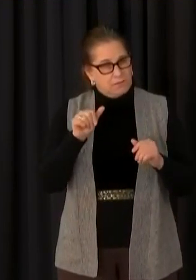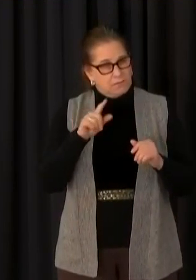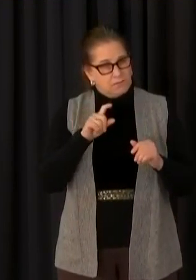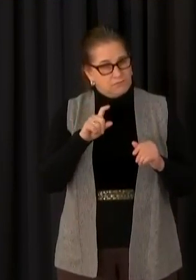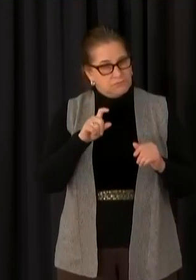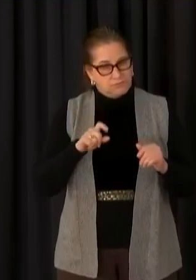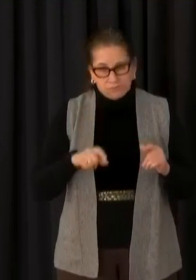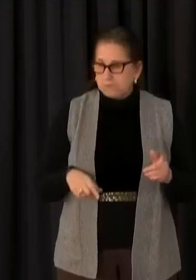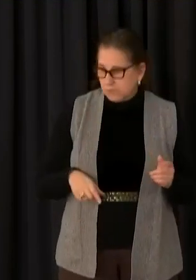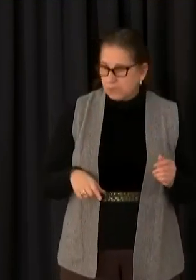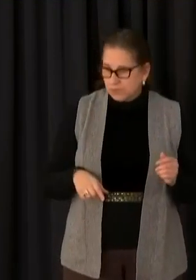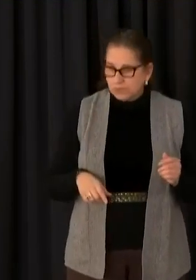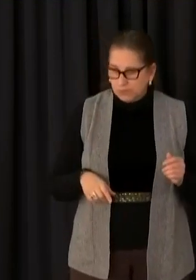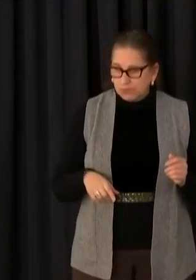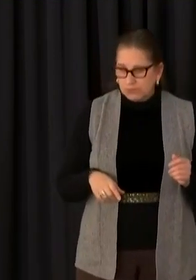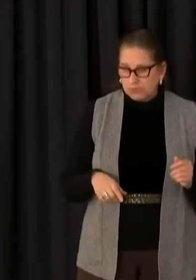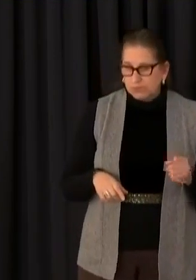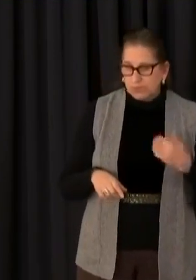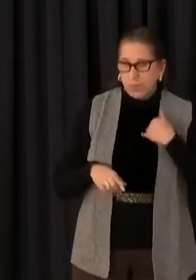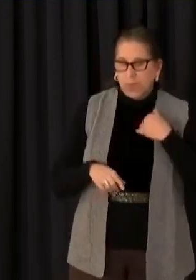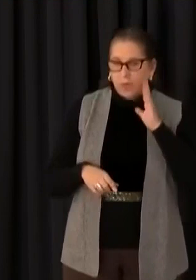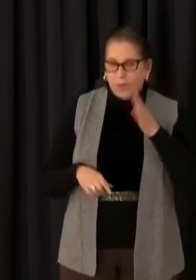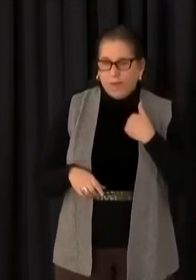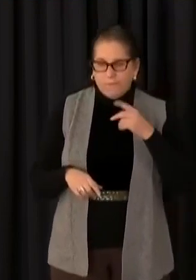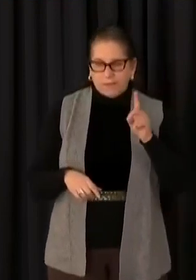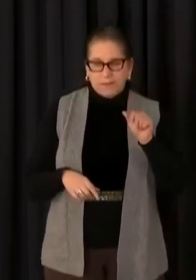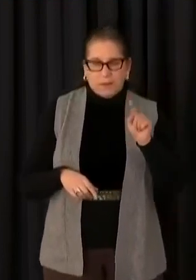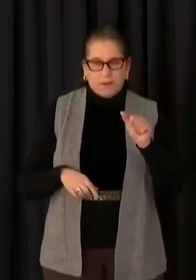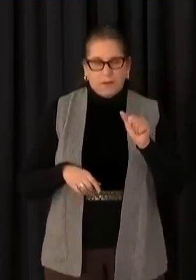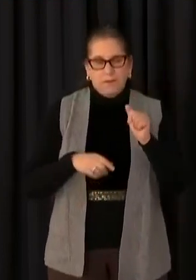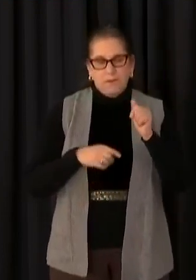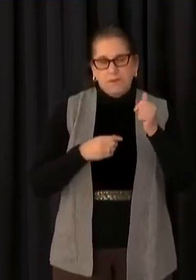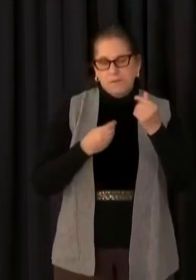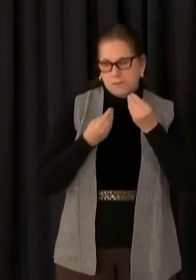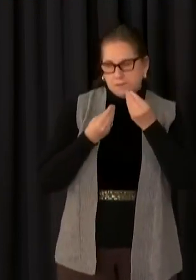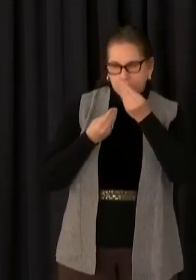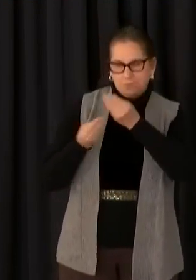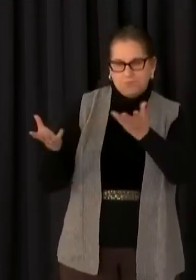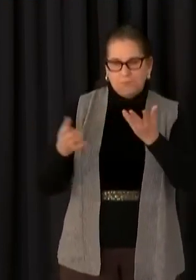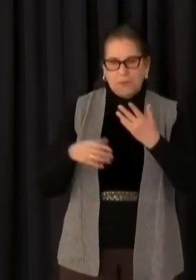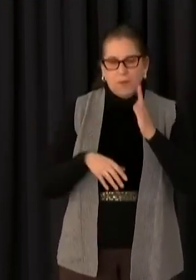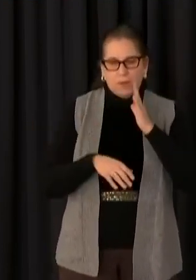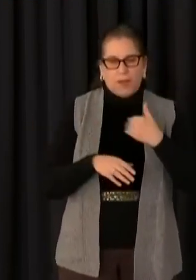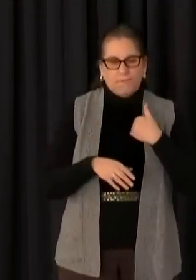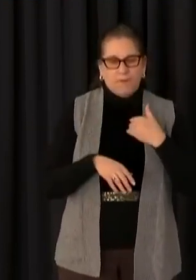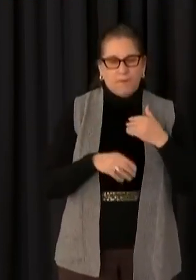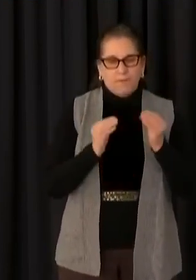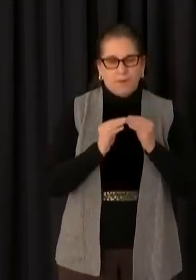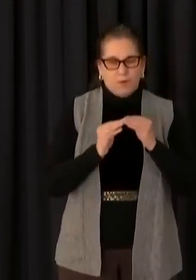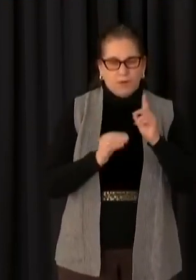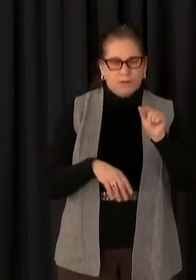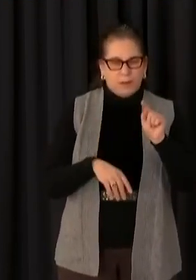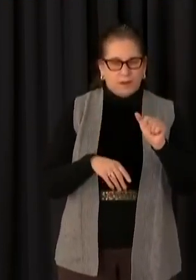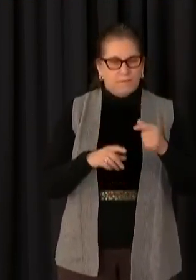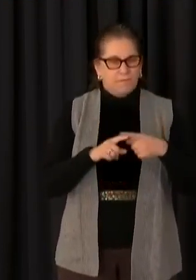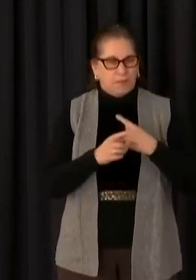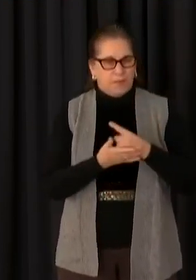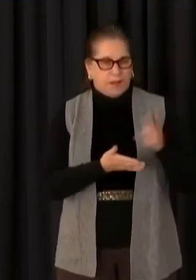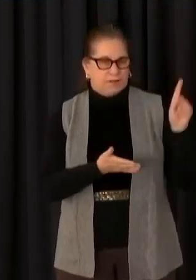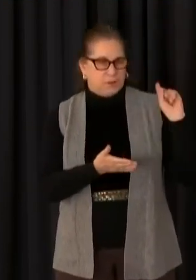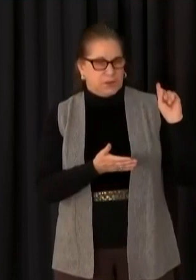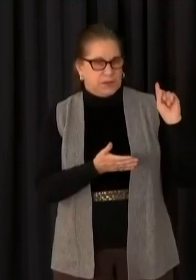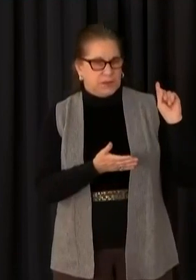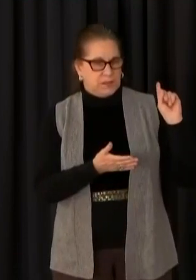We plan to make that data available. I think we mentioned to you all last week that as we were working with our vaccine providers